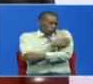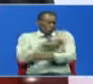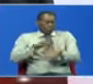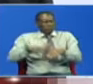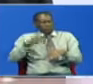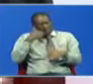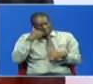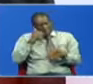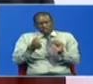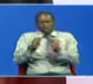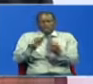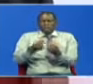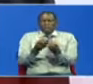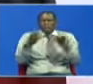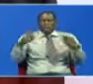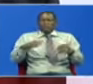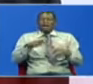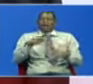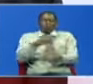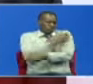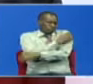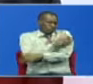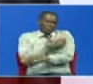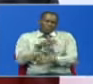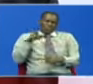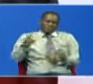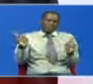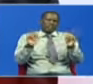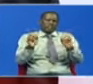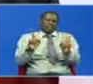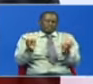people are going to the facilities. And this is not an